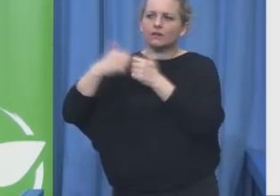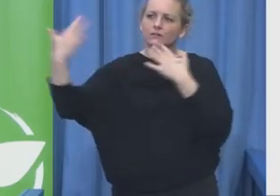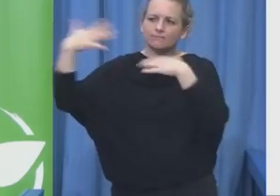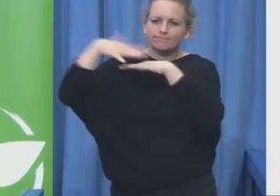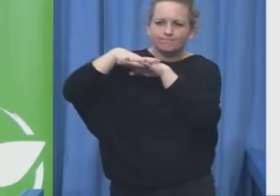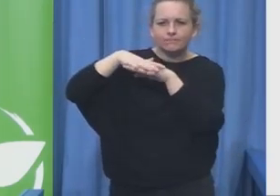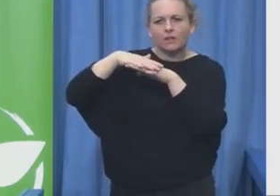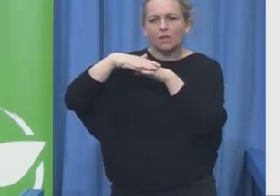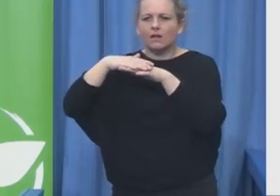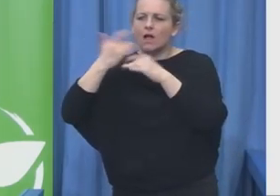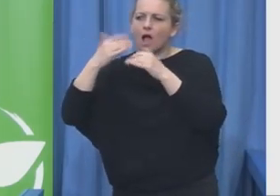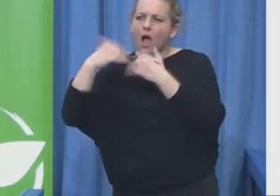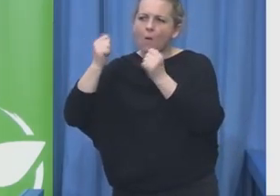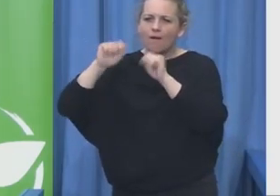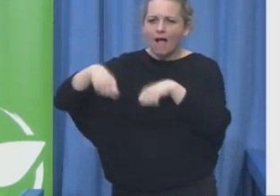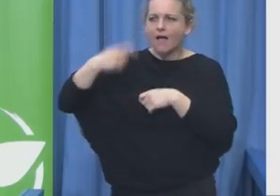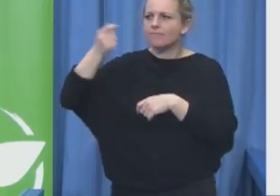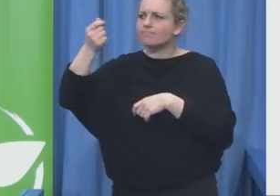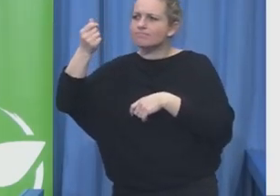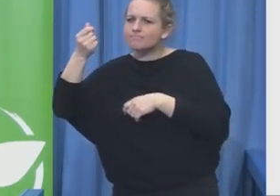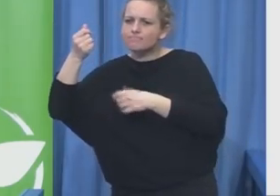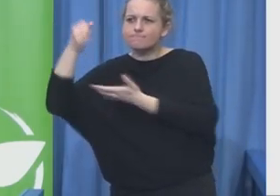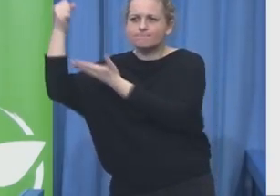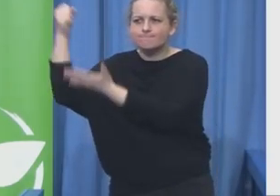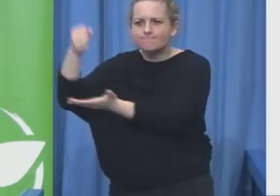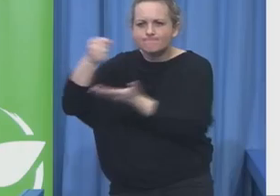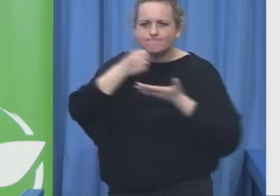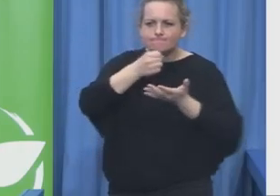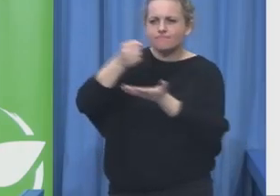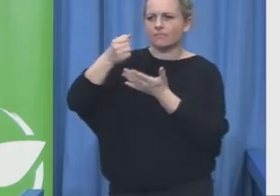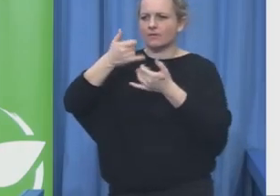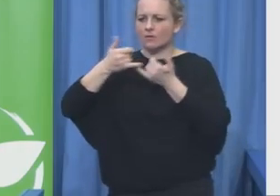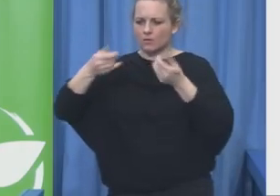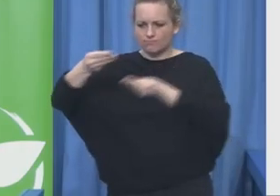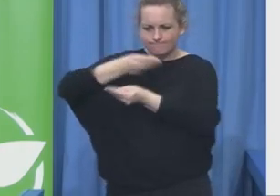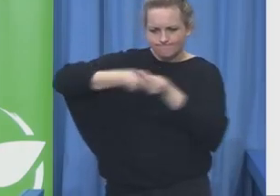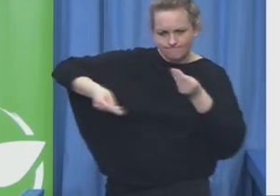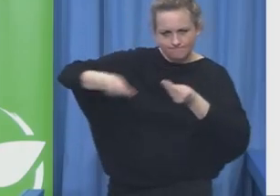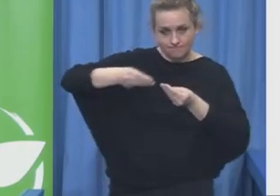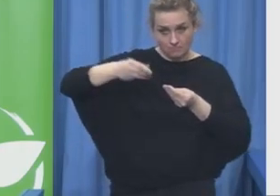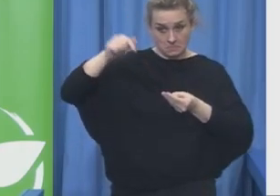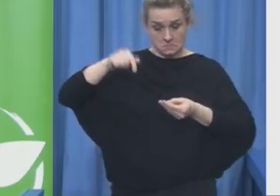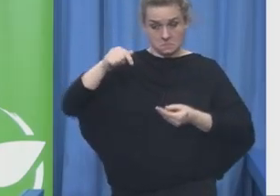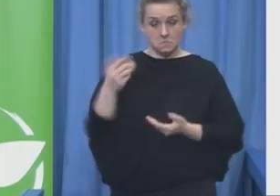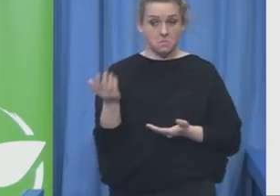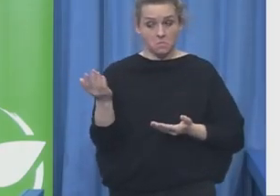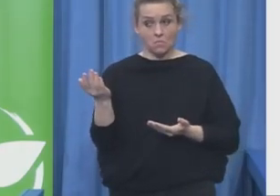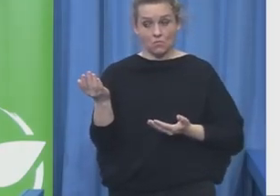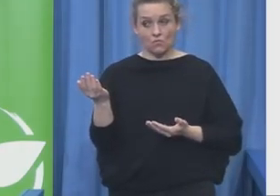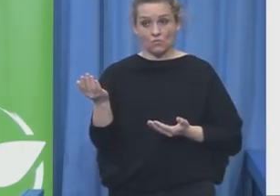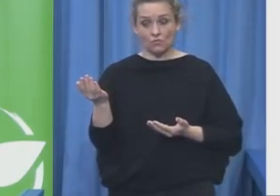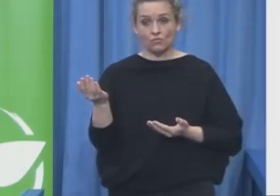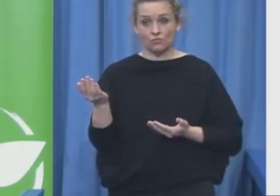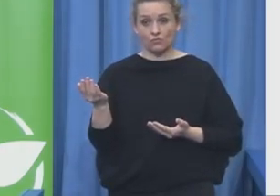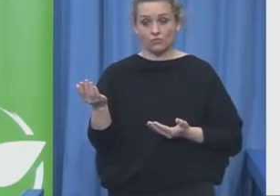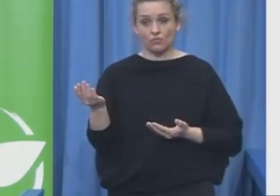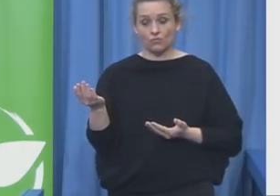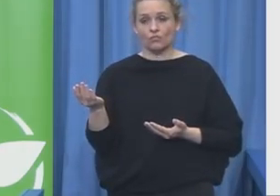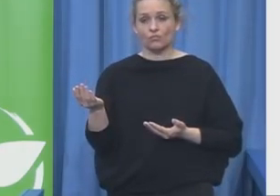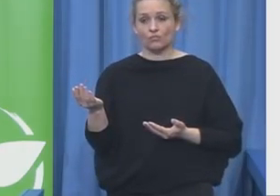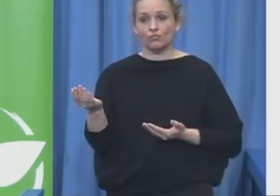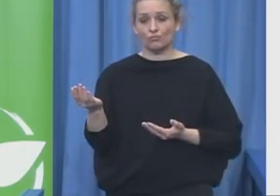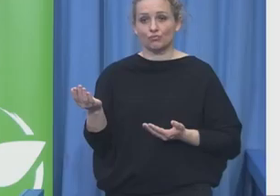we didn't ask to people, okay, we have an agreement with this MFI, we arrange